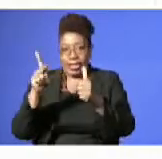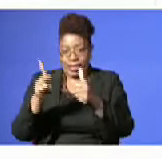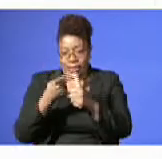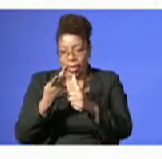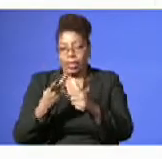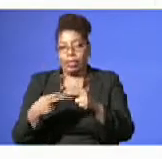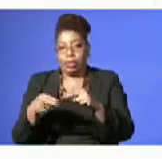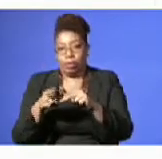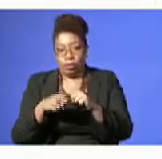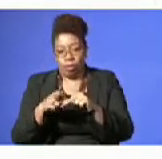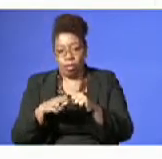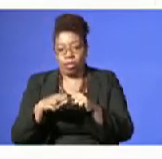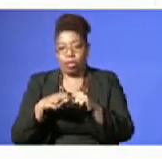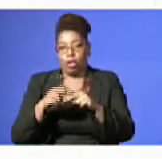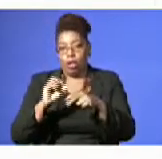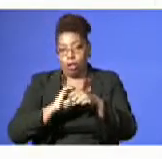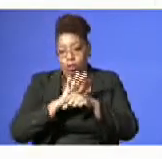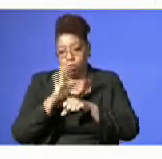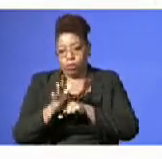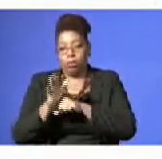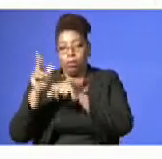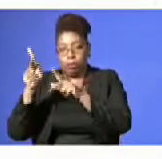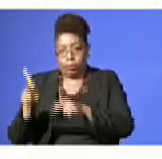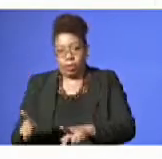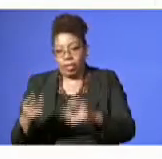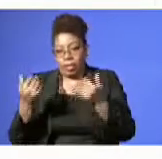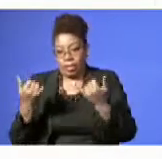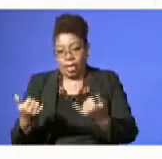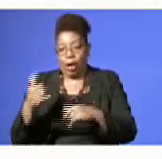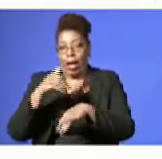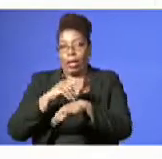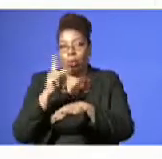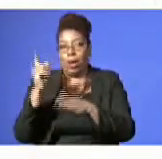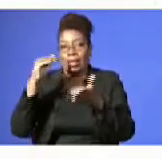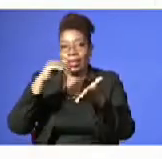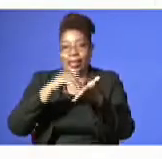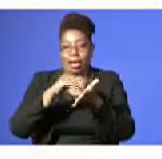wave, COVID-19 cases now stand at